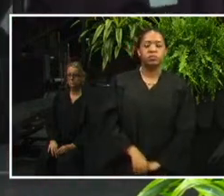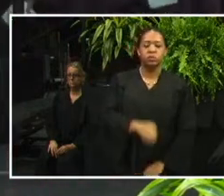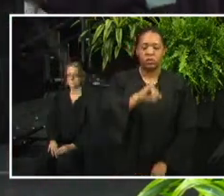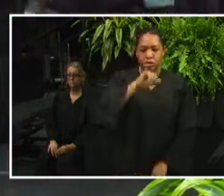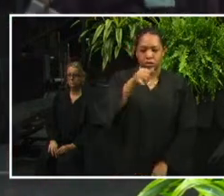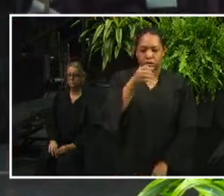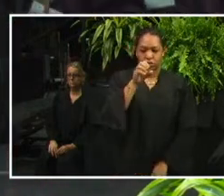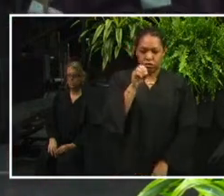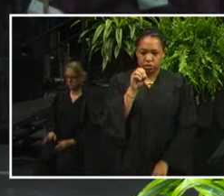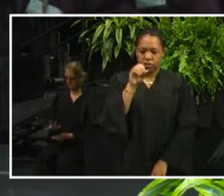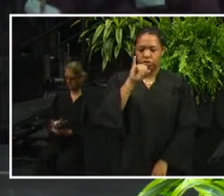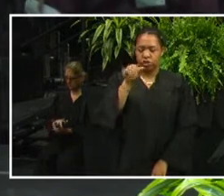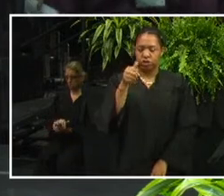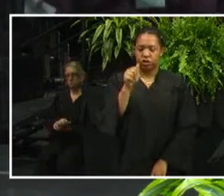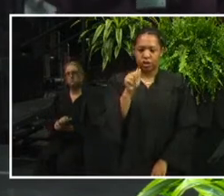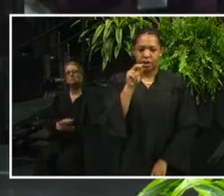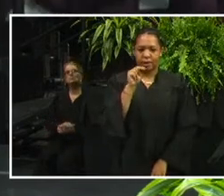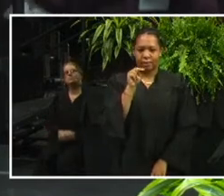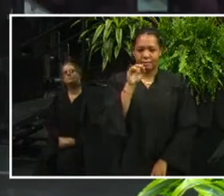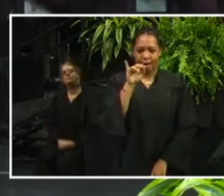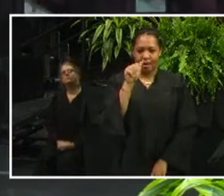Janaya Michaela Dennis.